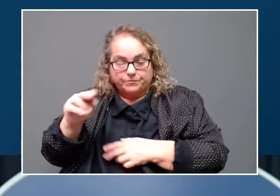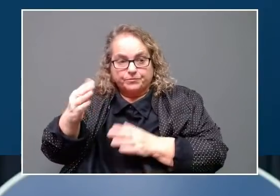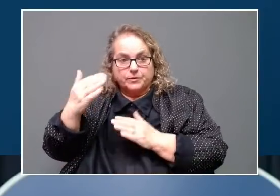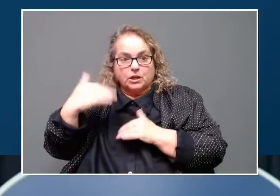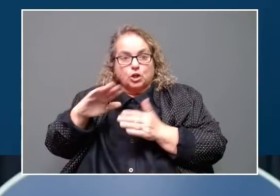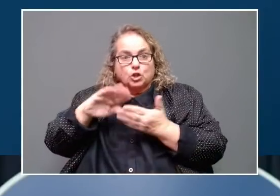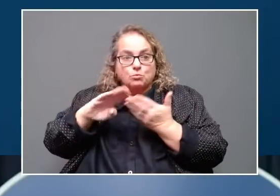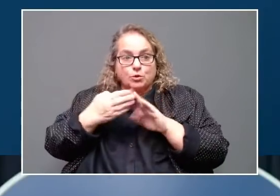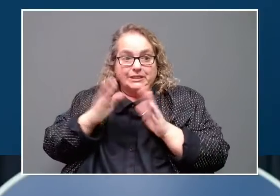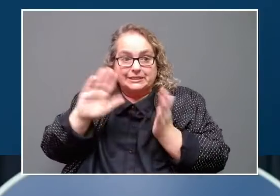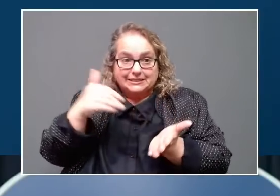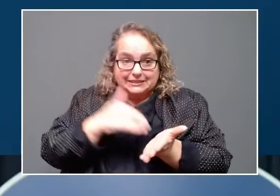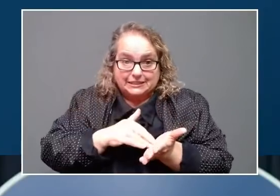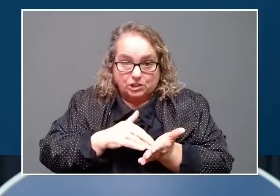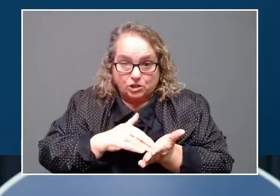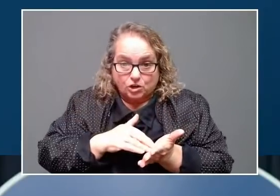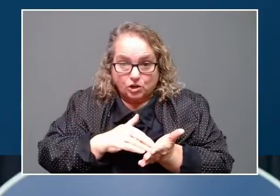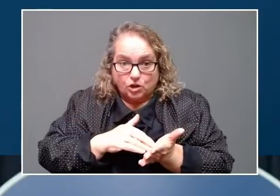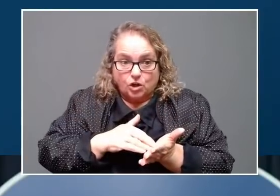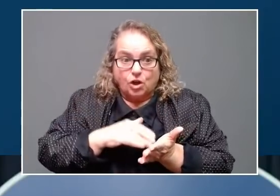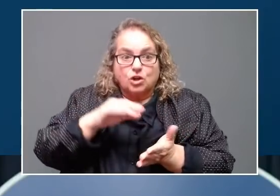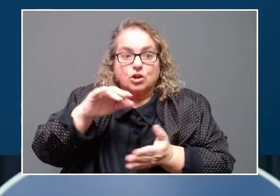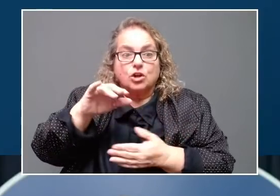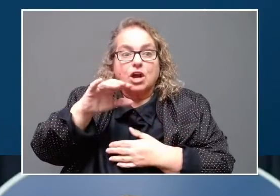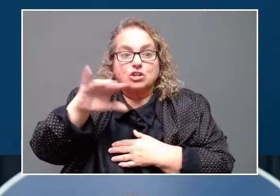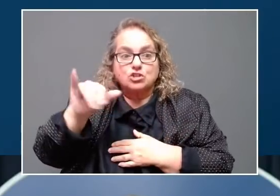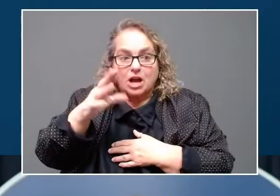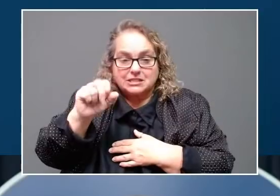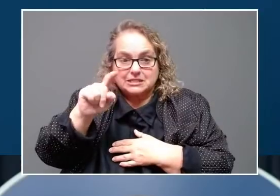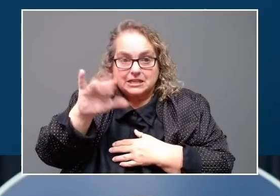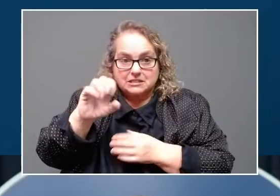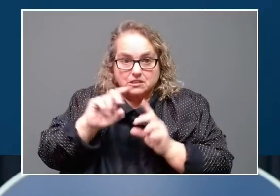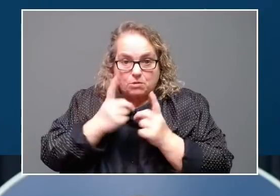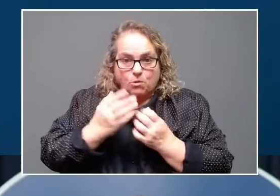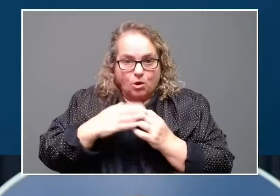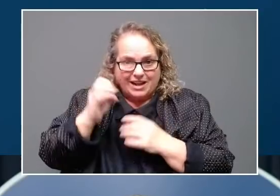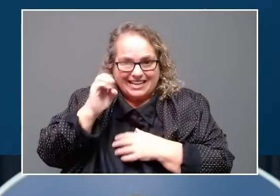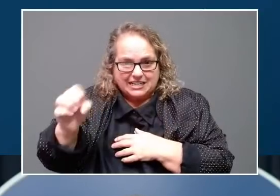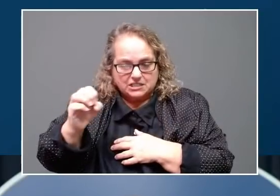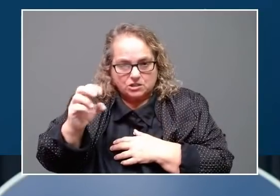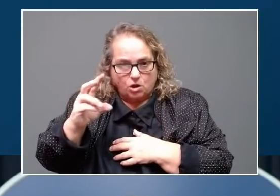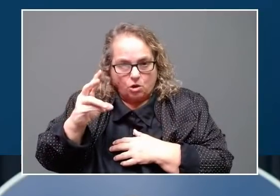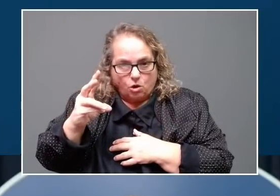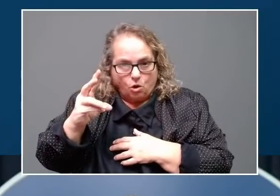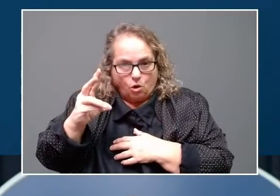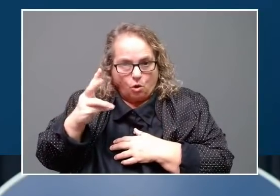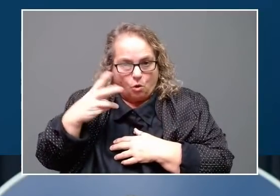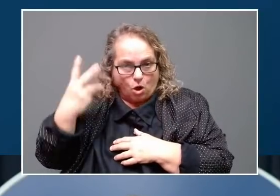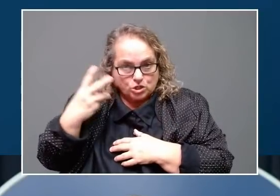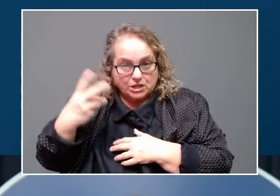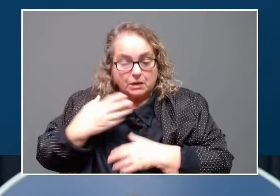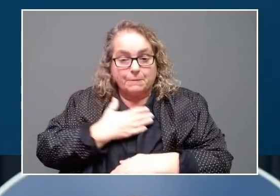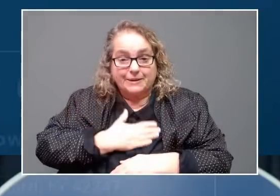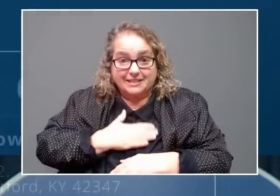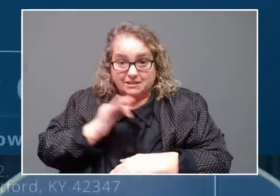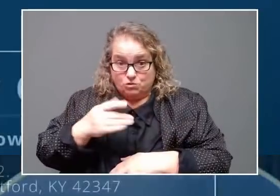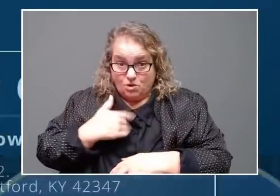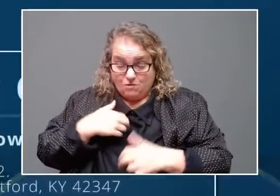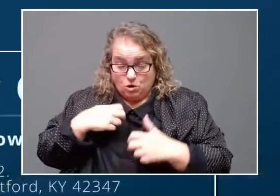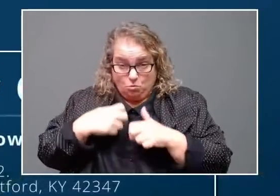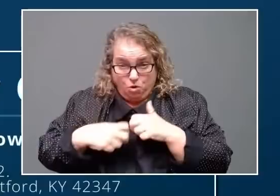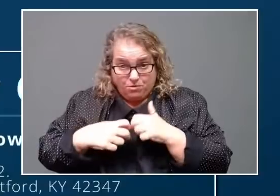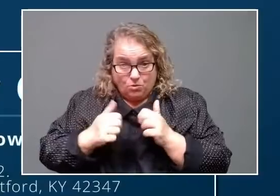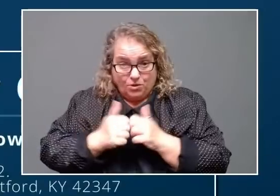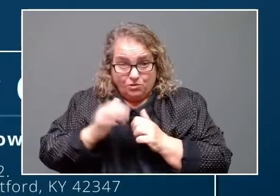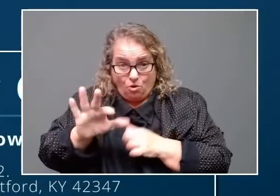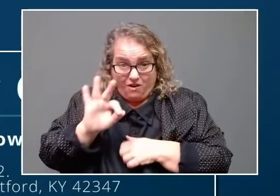Center and / Justice Department on East Washington. Please, if you are having trouble with your FEMA claim